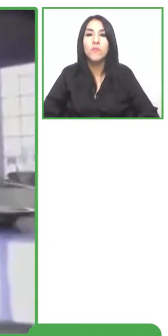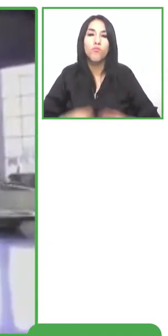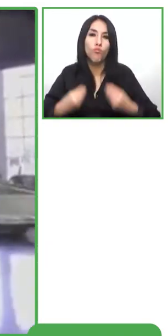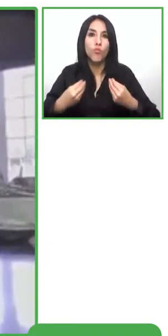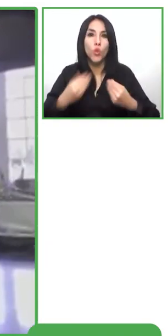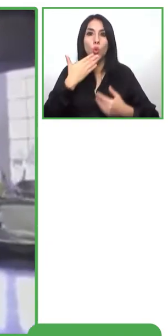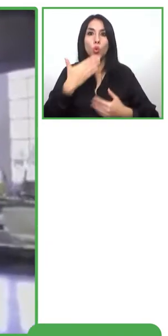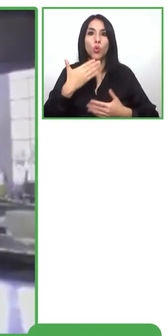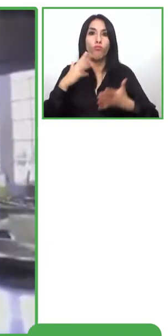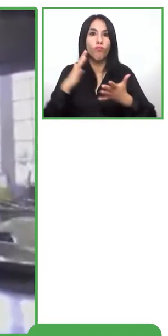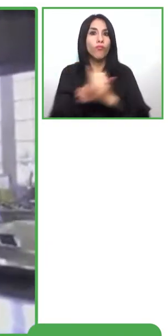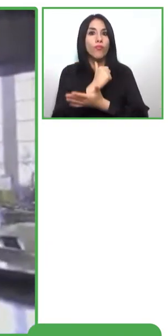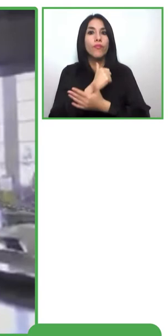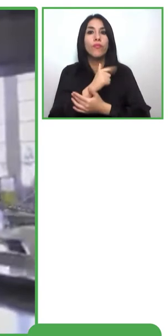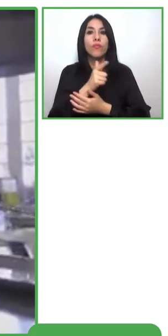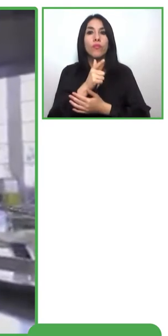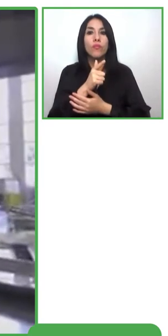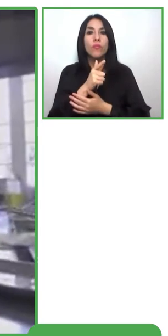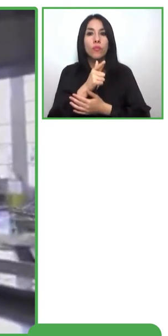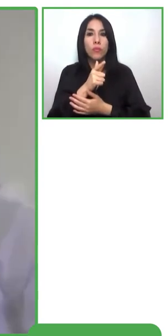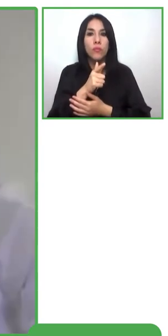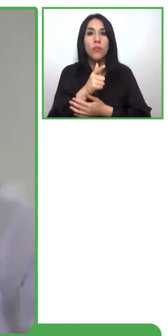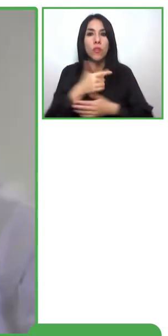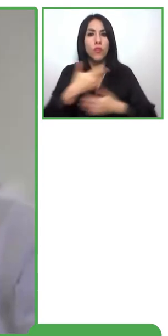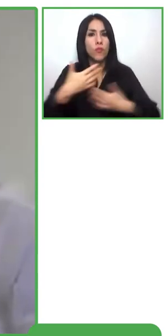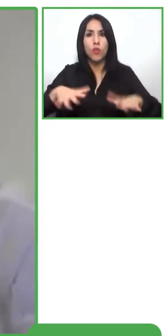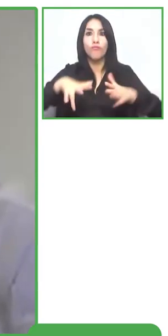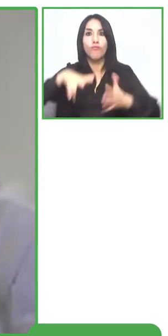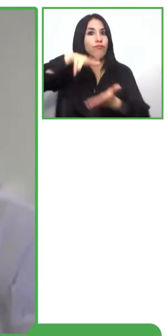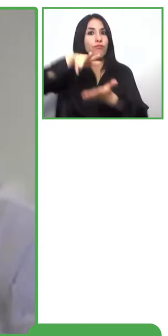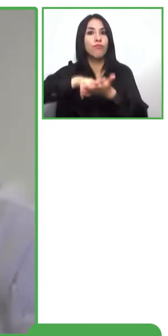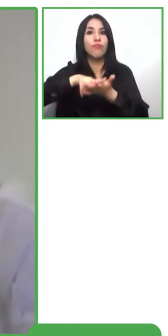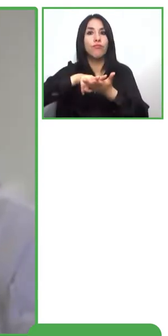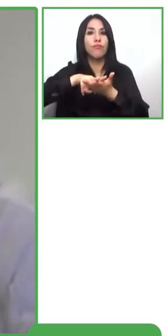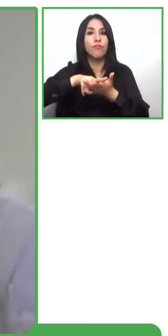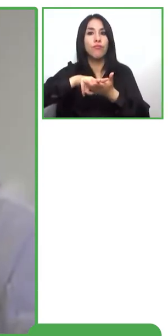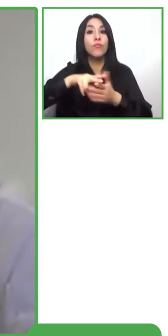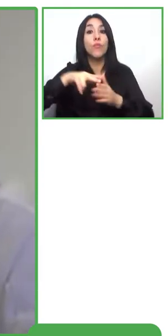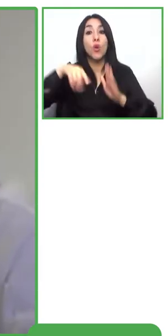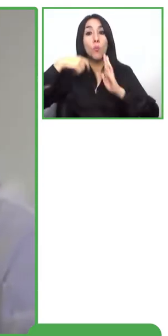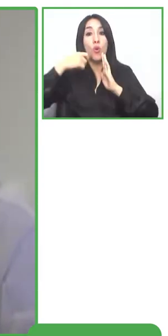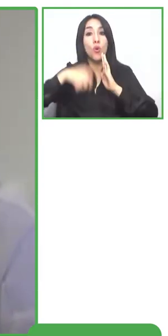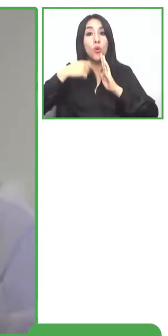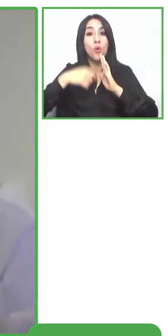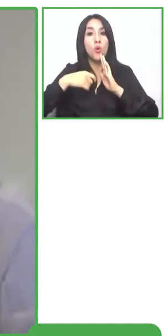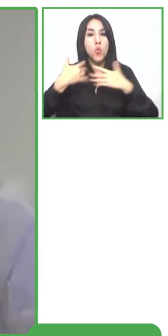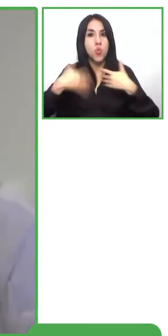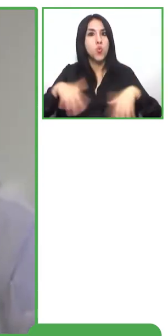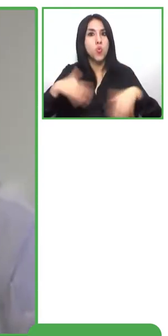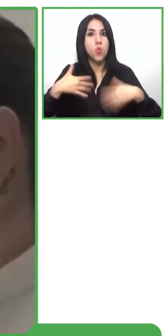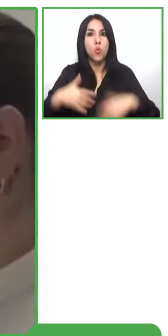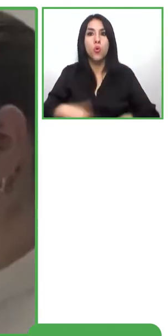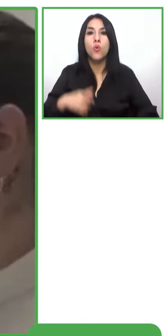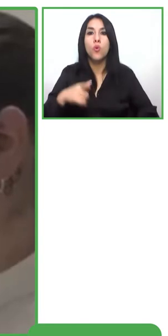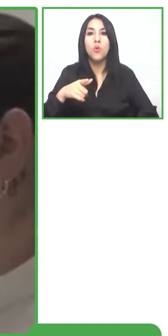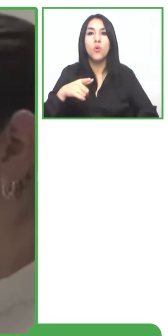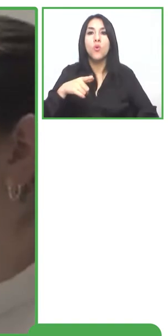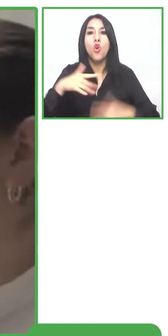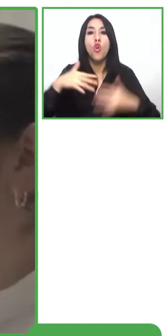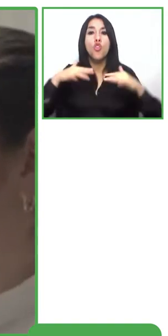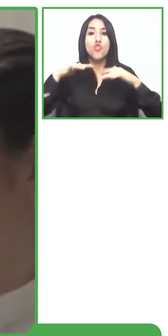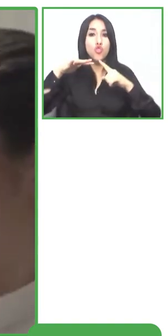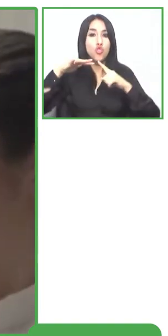He's become the symbol and the perfect excuse to create this project with a very particular